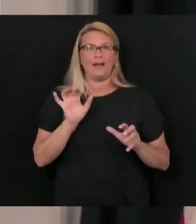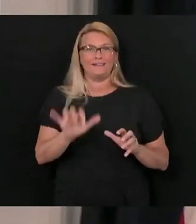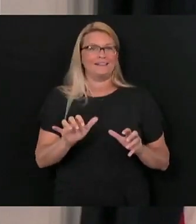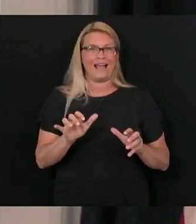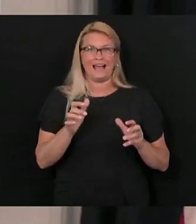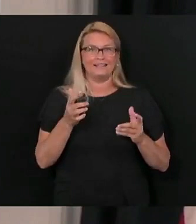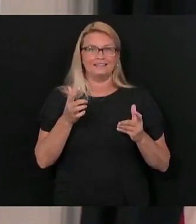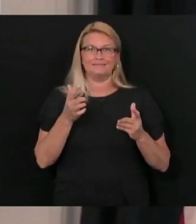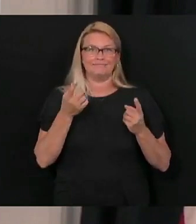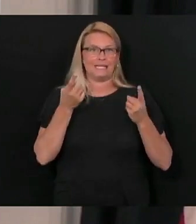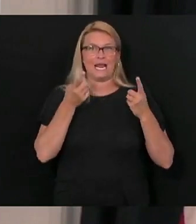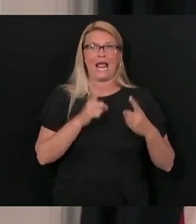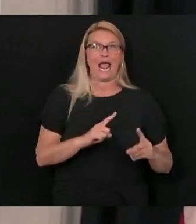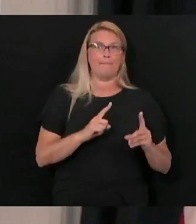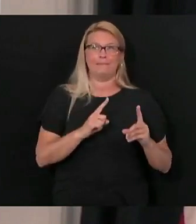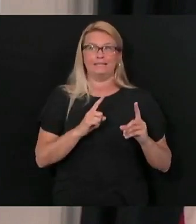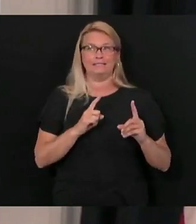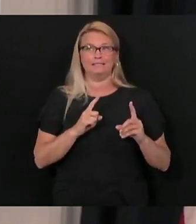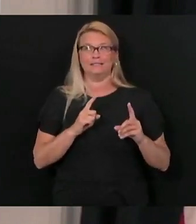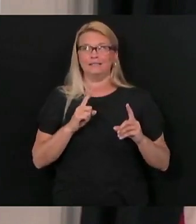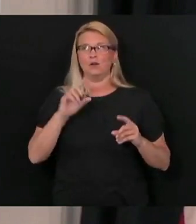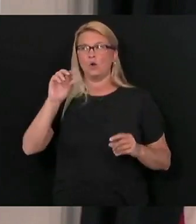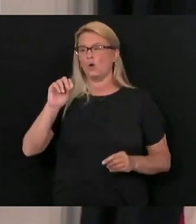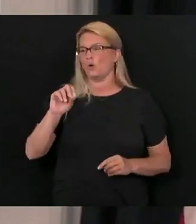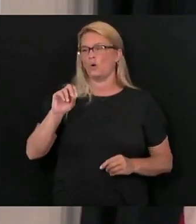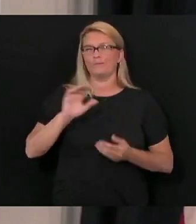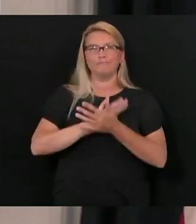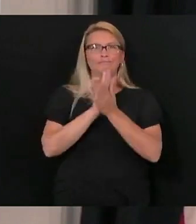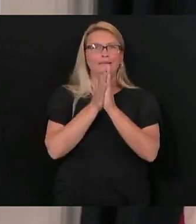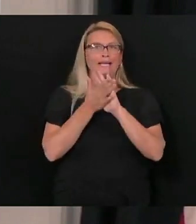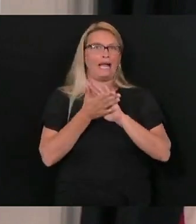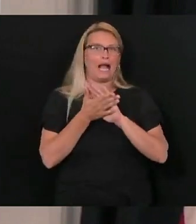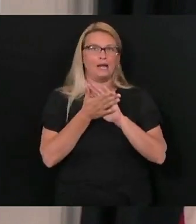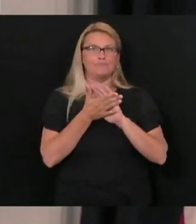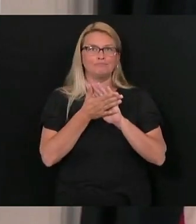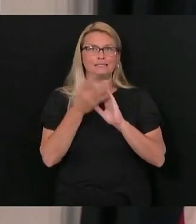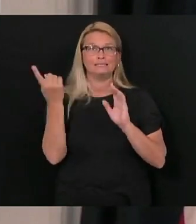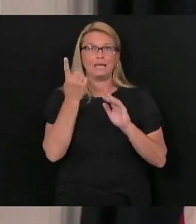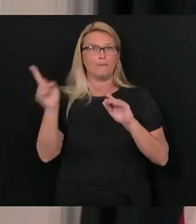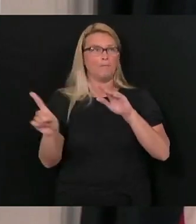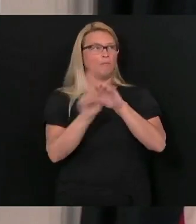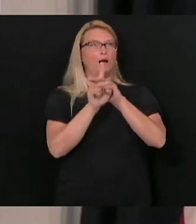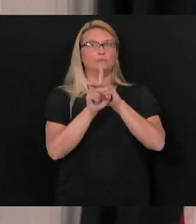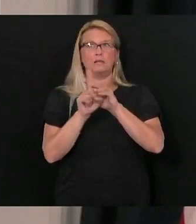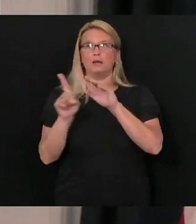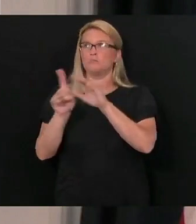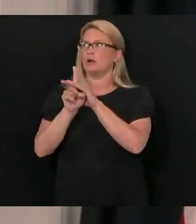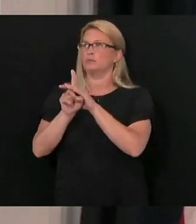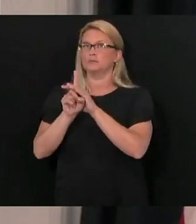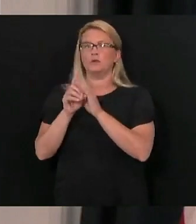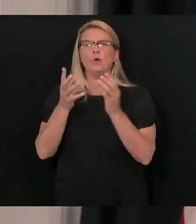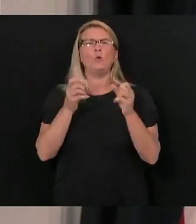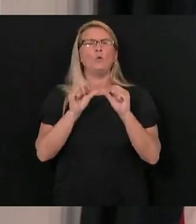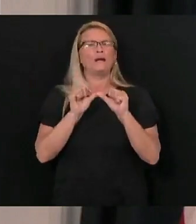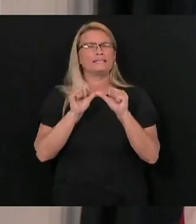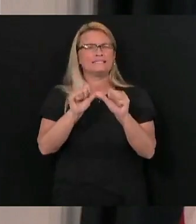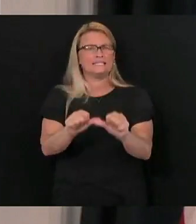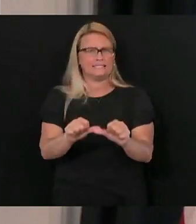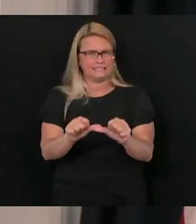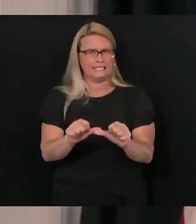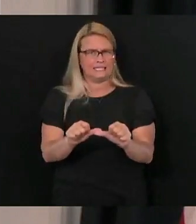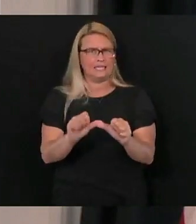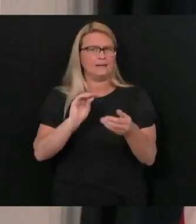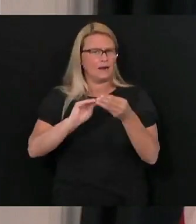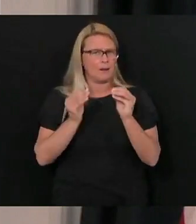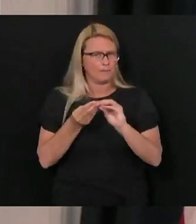kind of a outlier event, and want to make sure that that's a consistent, level of community spread. So